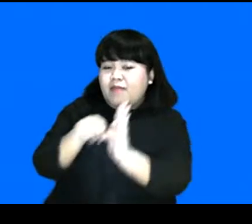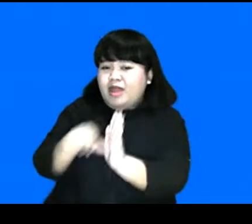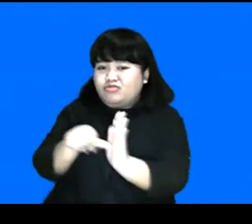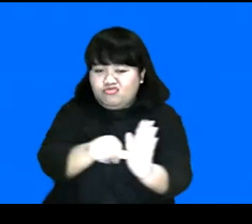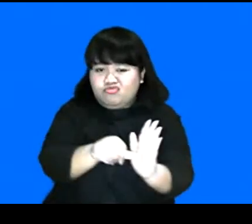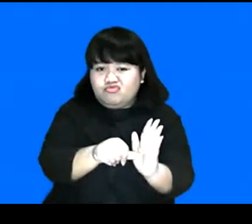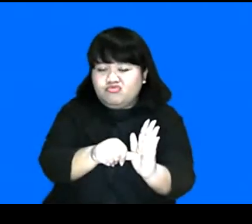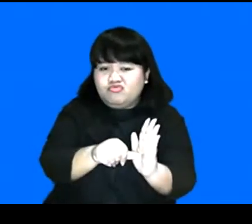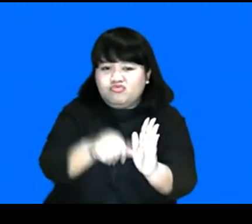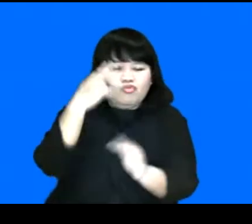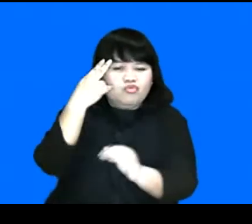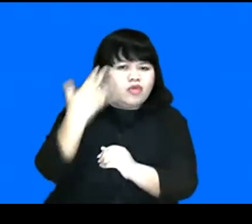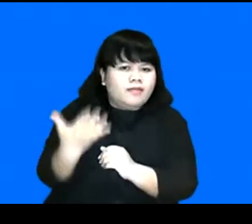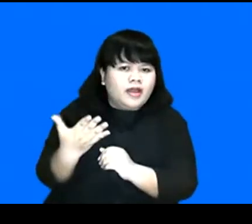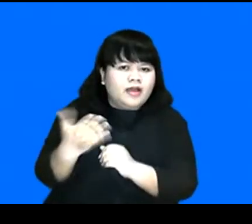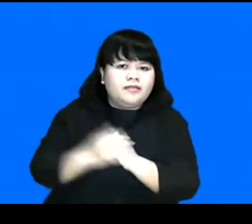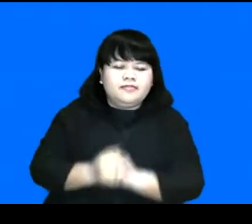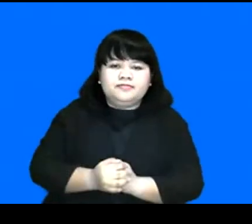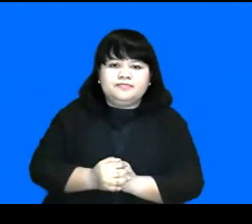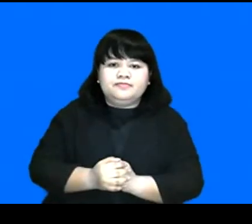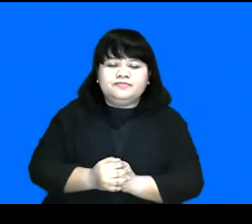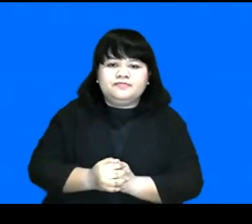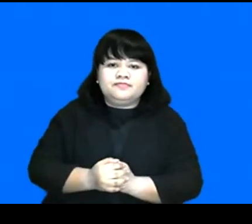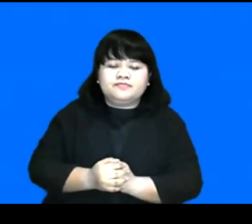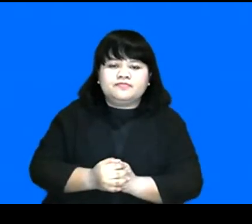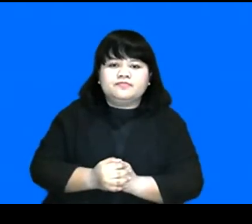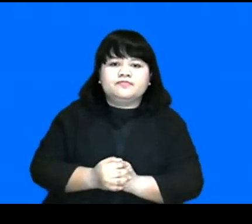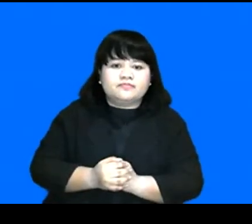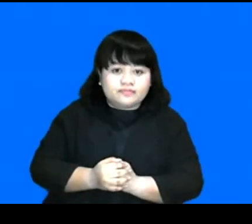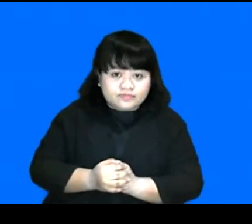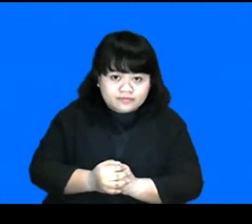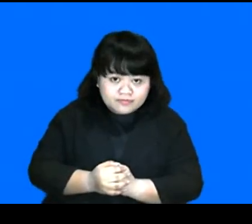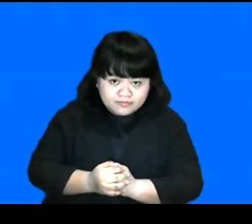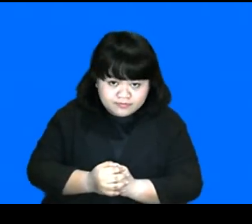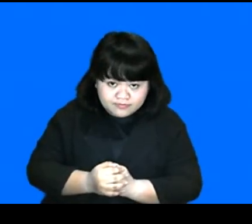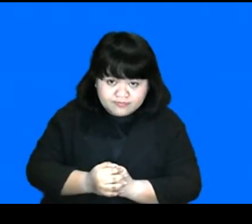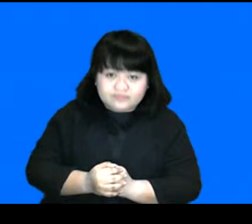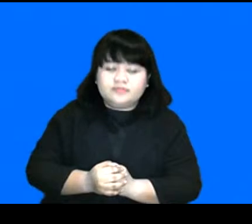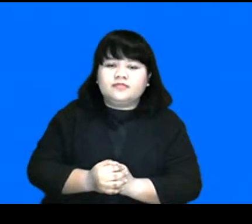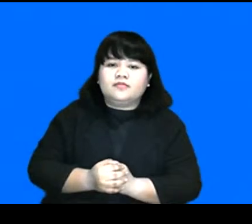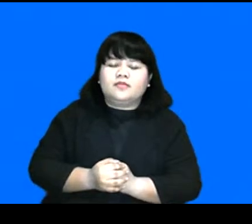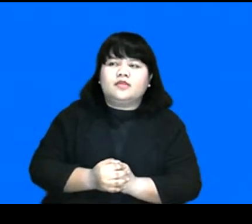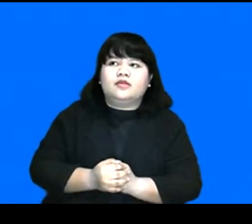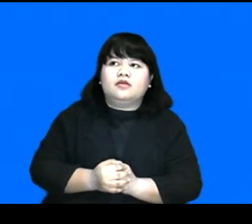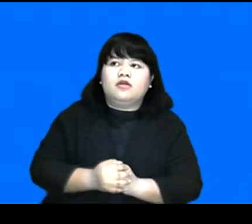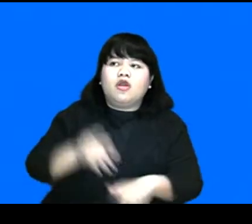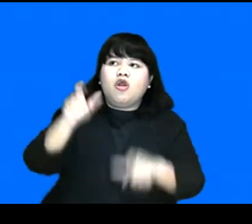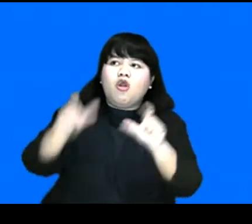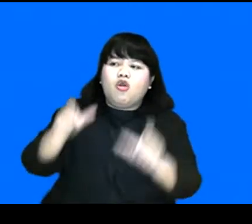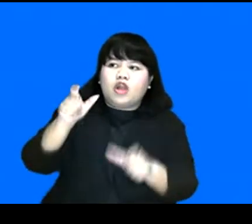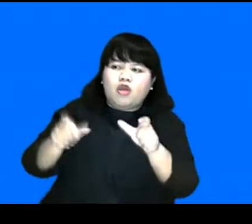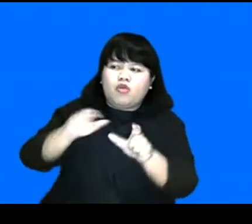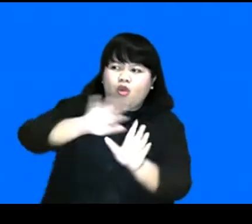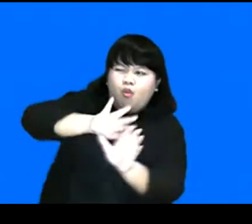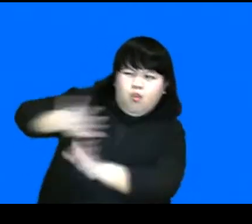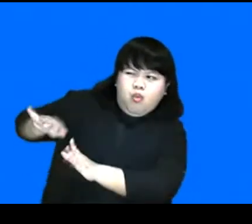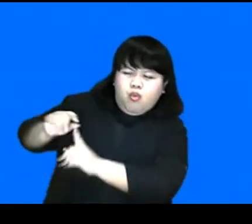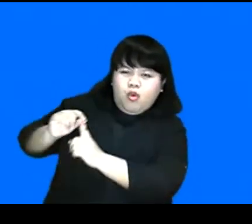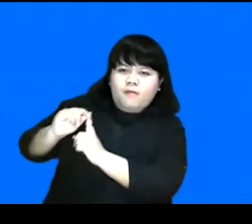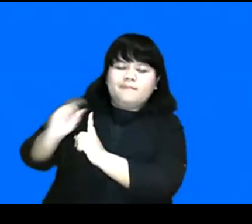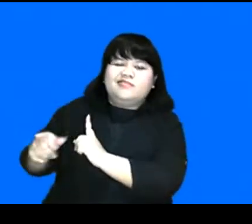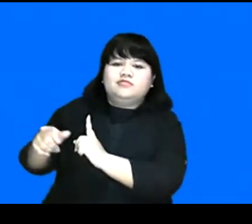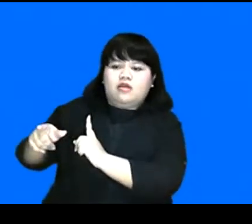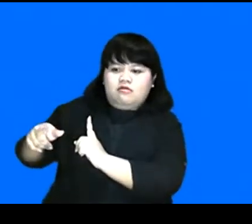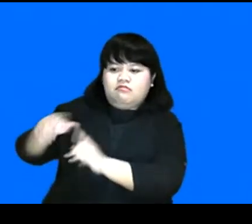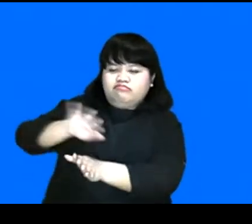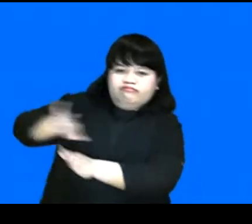and it's called tax avoidance now. It's not even called criminal tax evasion. So how do we reimagine